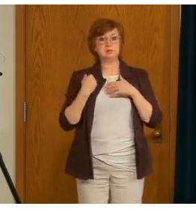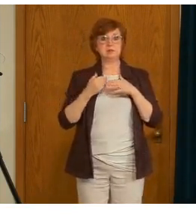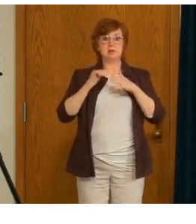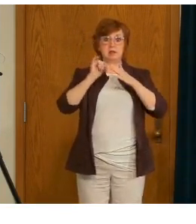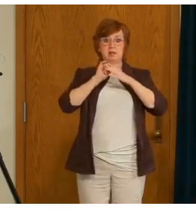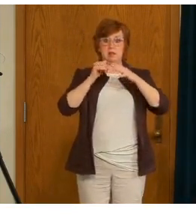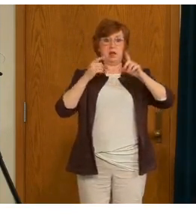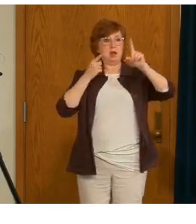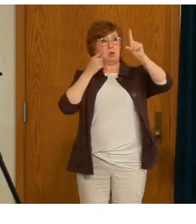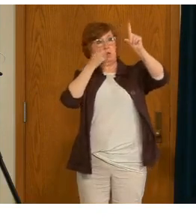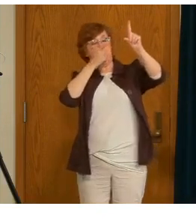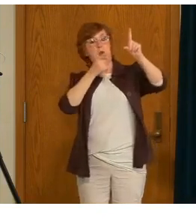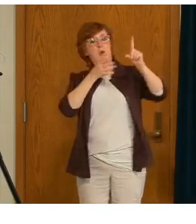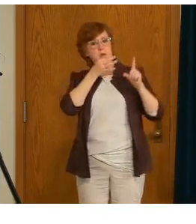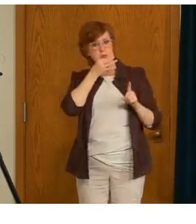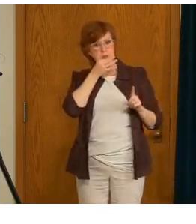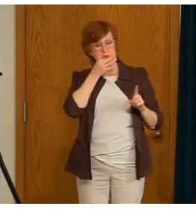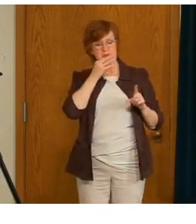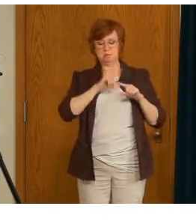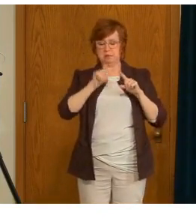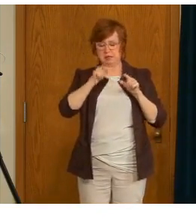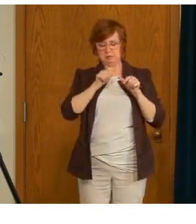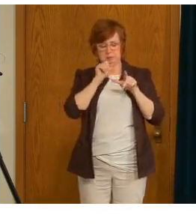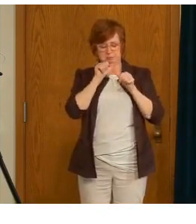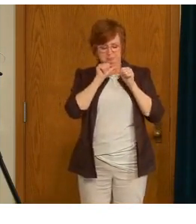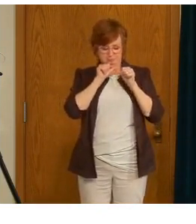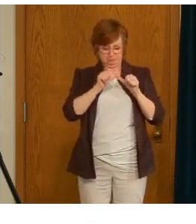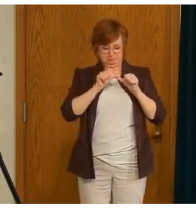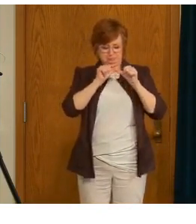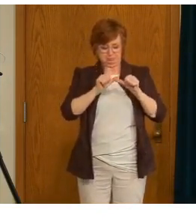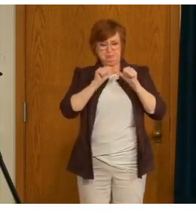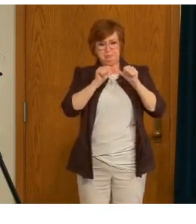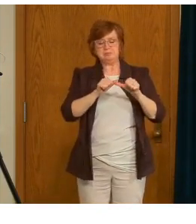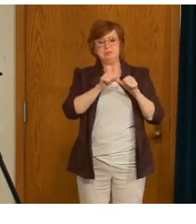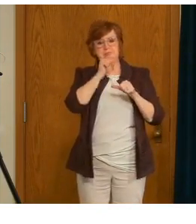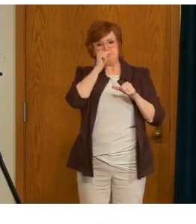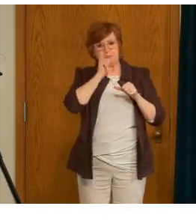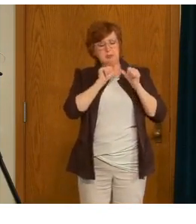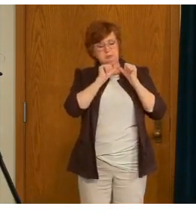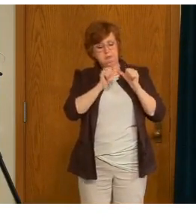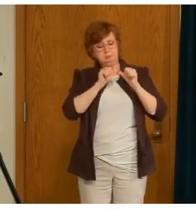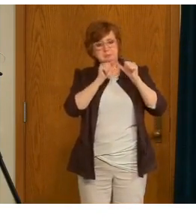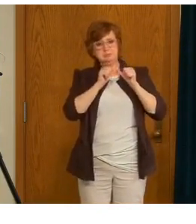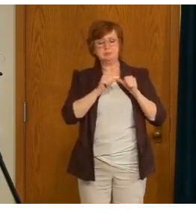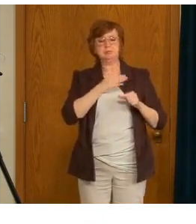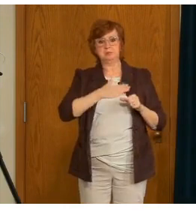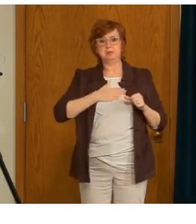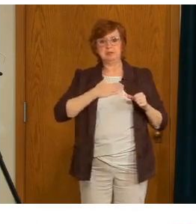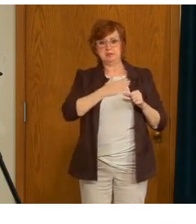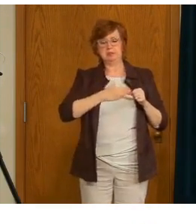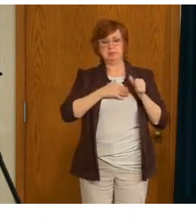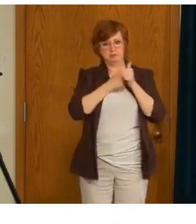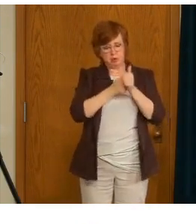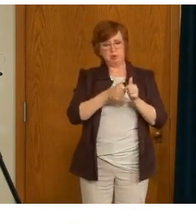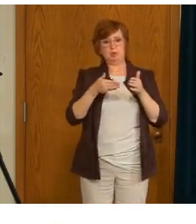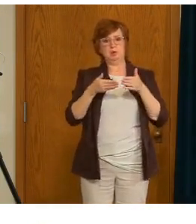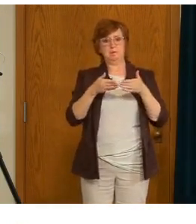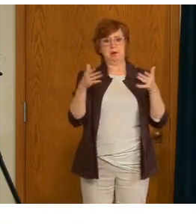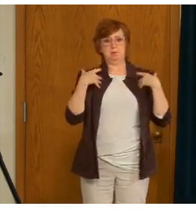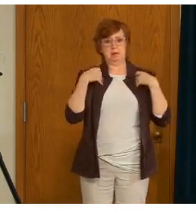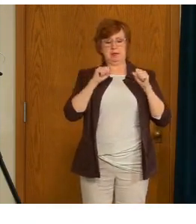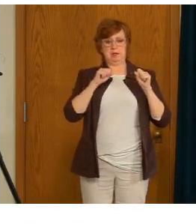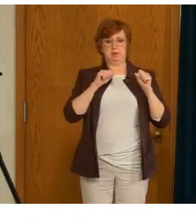going. So please keep following all of the public health orders and guidelines. And when it's your turn, and now